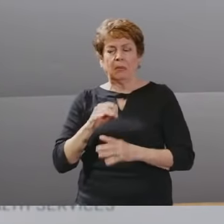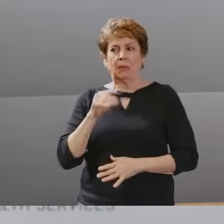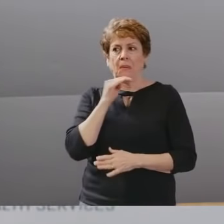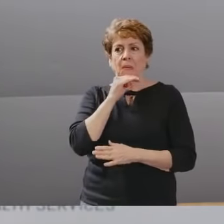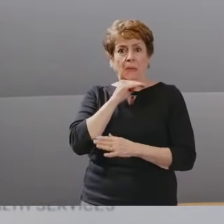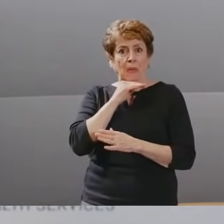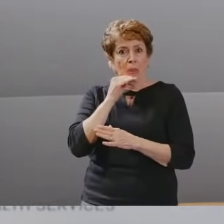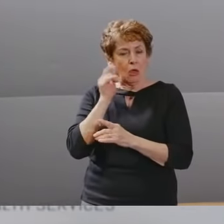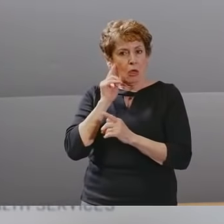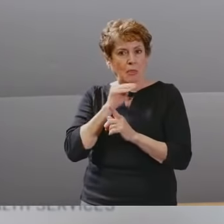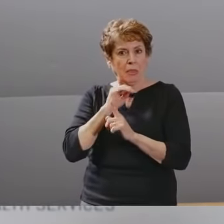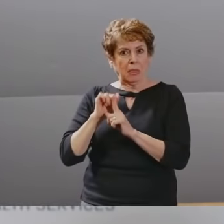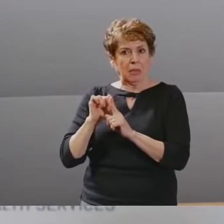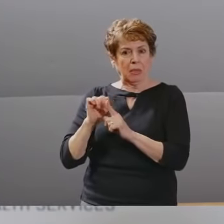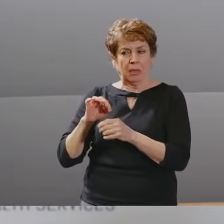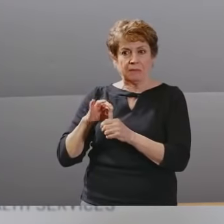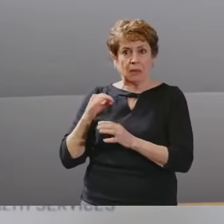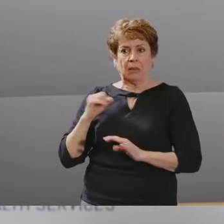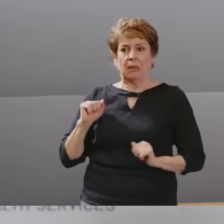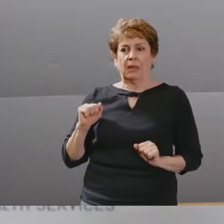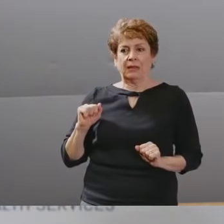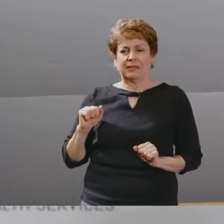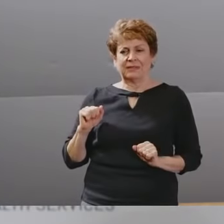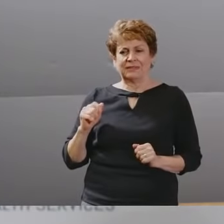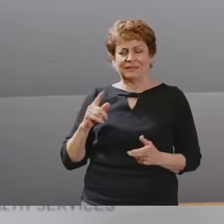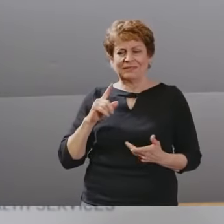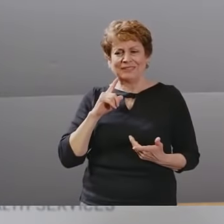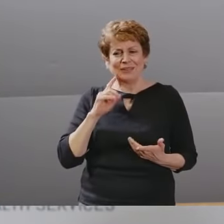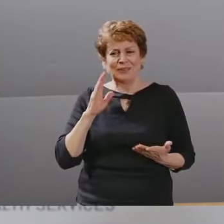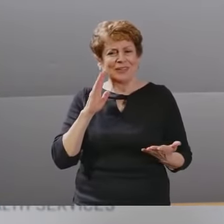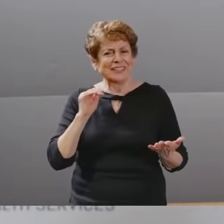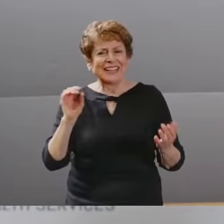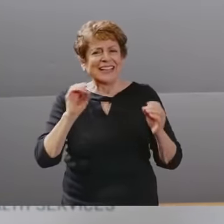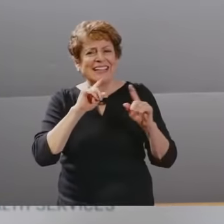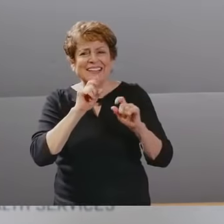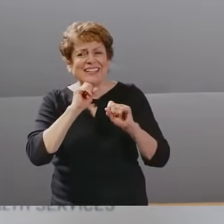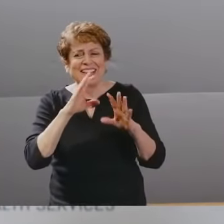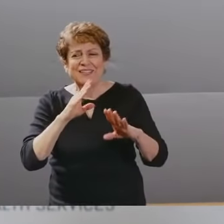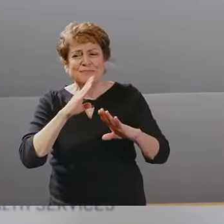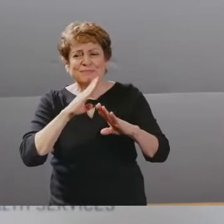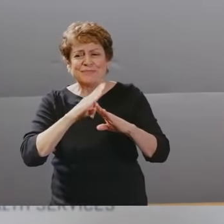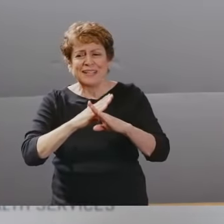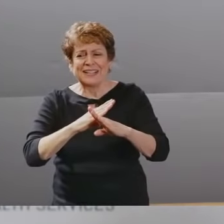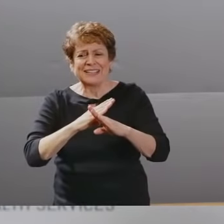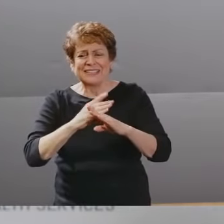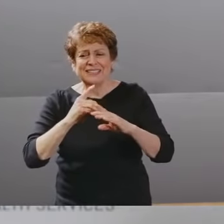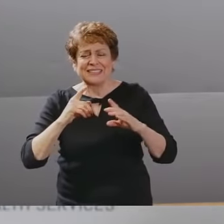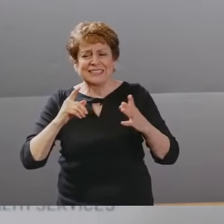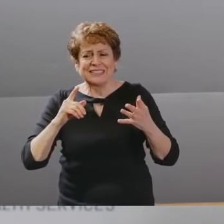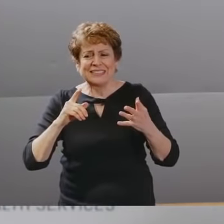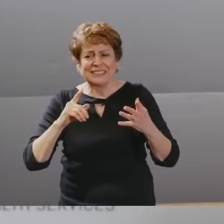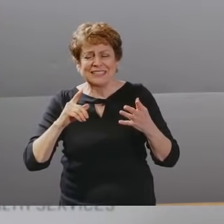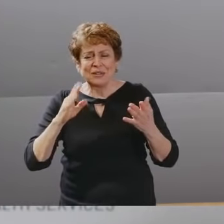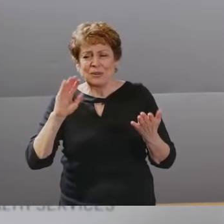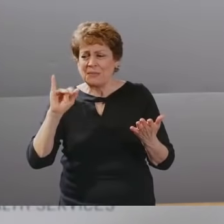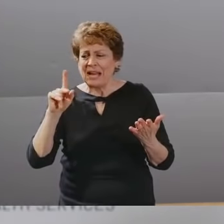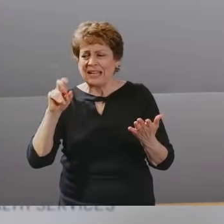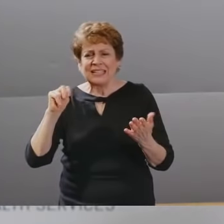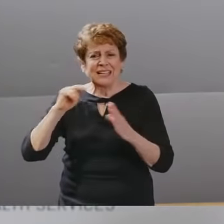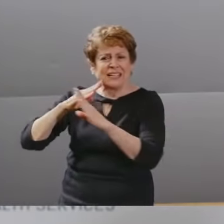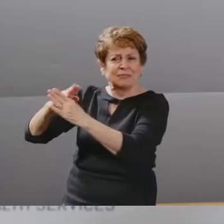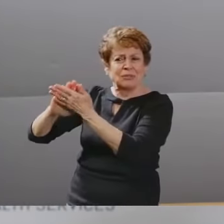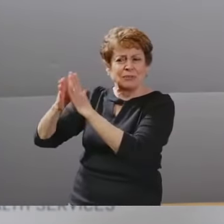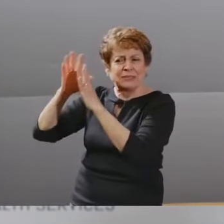prevent this victory by Vice President-elect Biden from being certified? Knock it off. Why won't you do